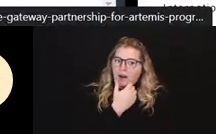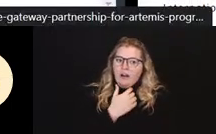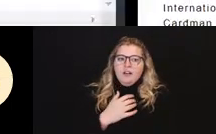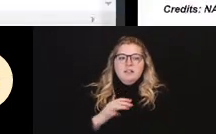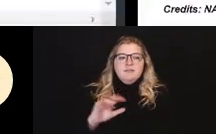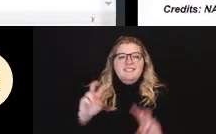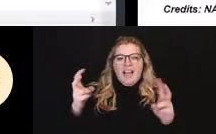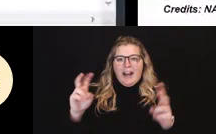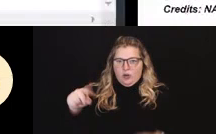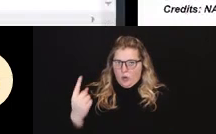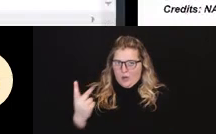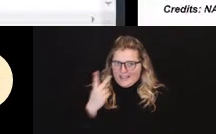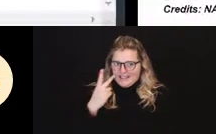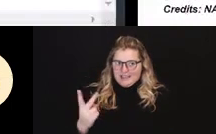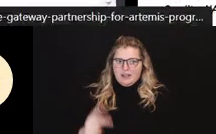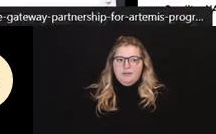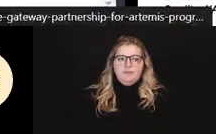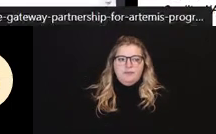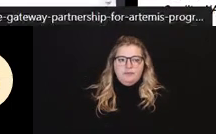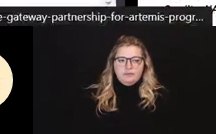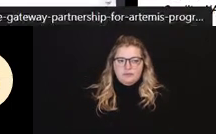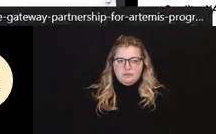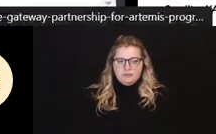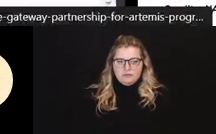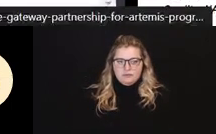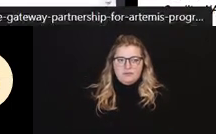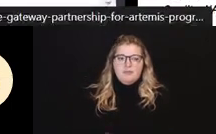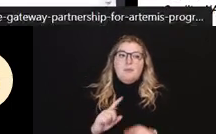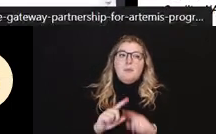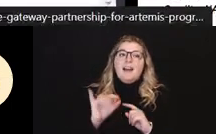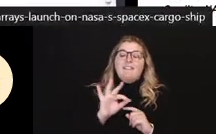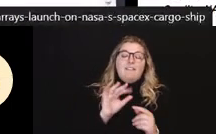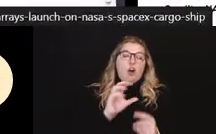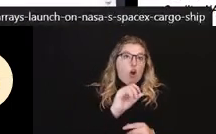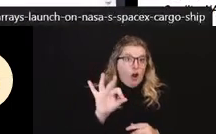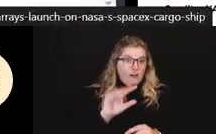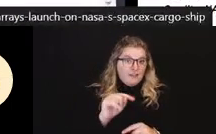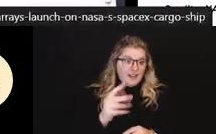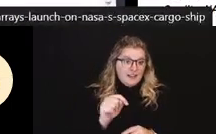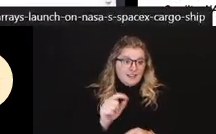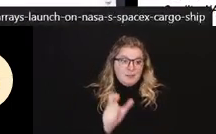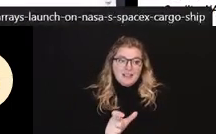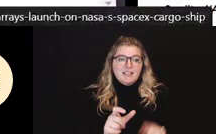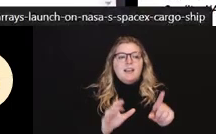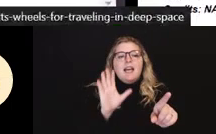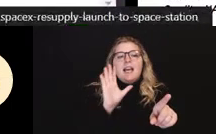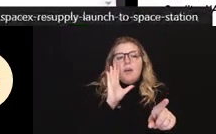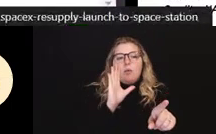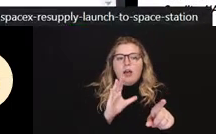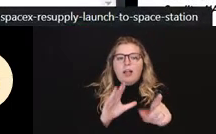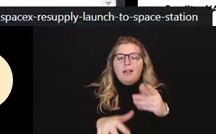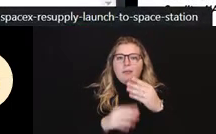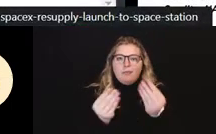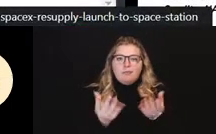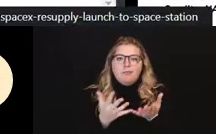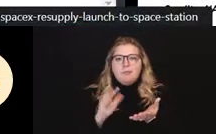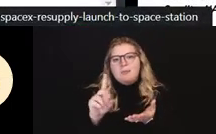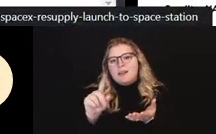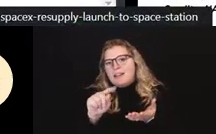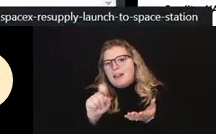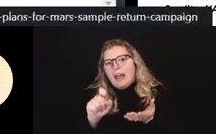I undo or turn off that text spacing, there's actually a little bit of text that tells me how recently that article or press release